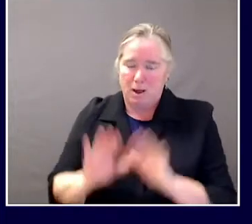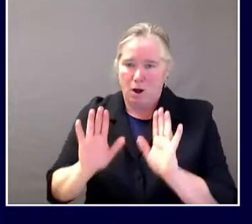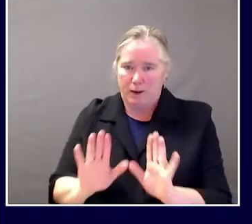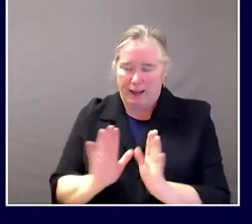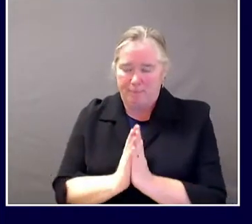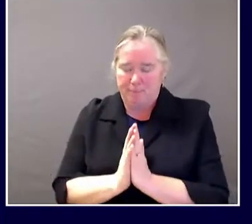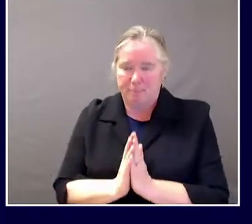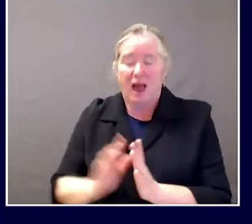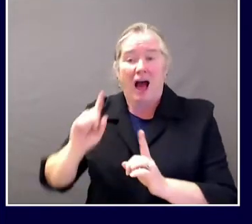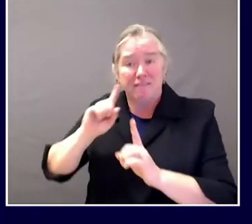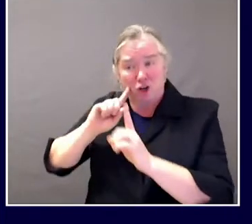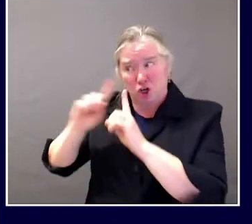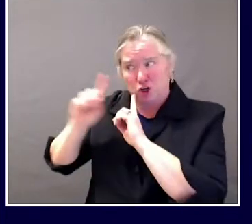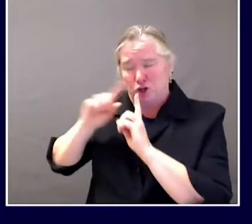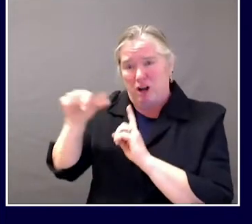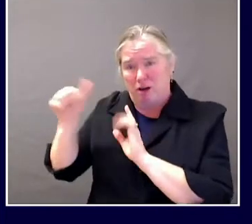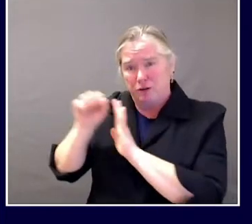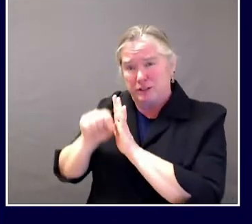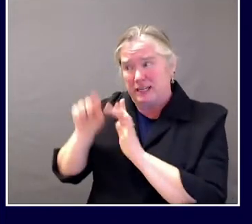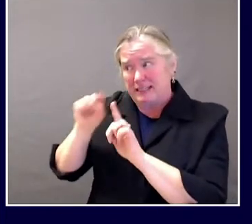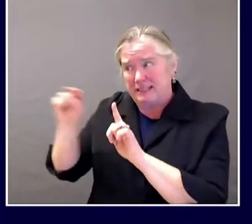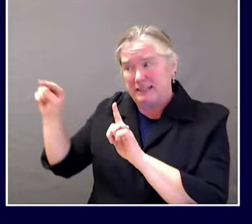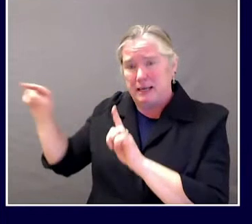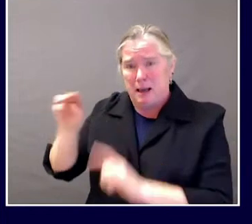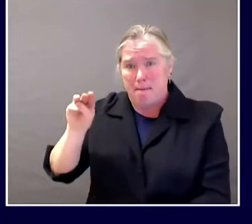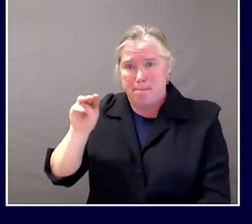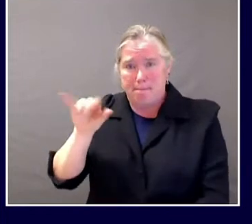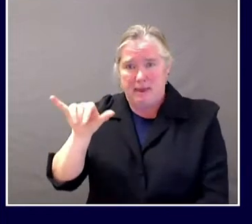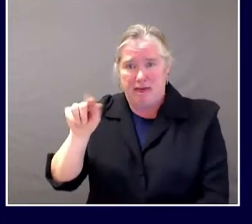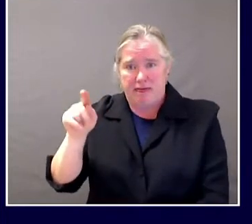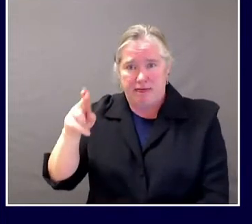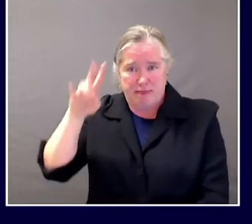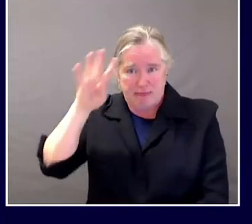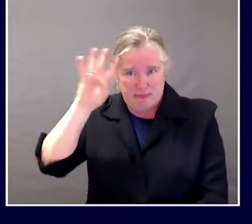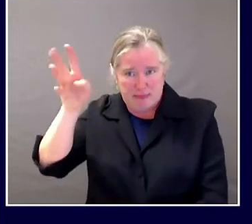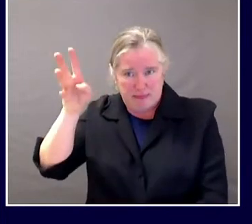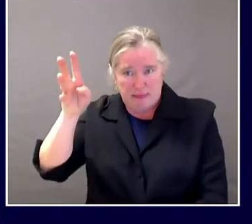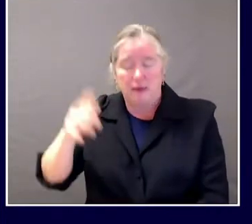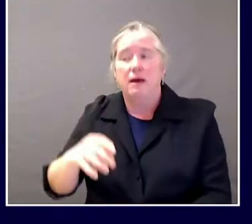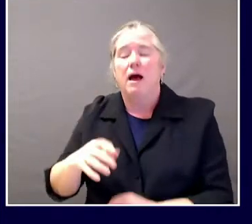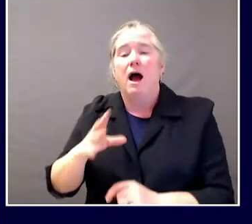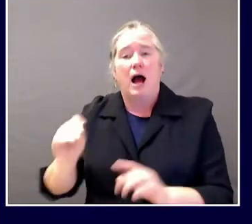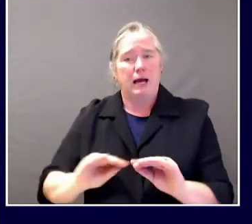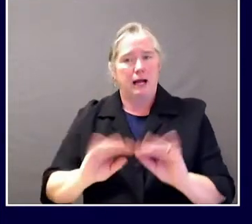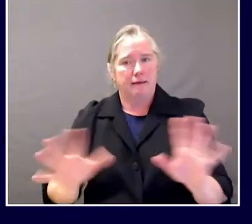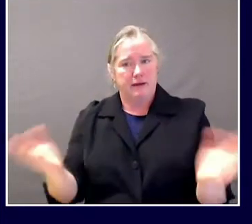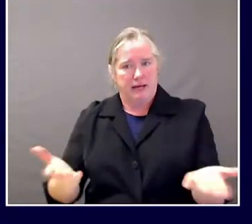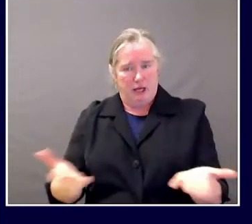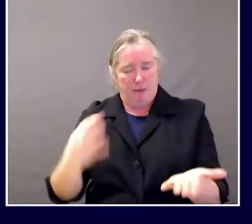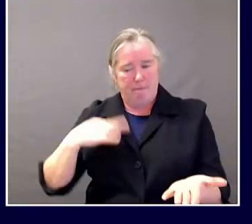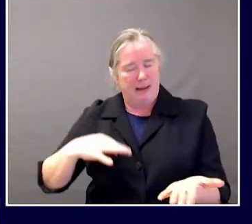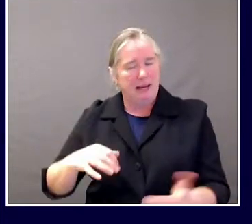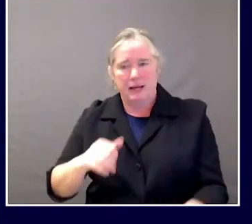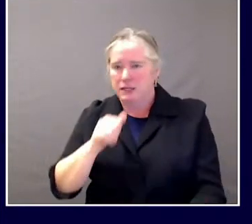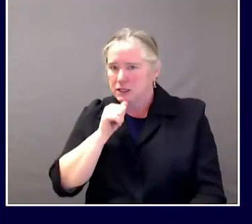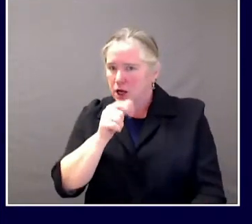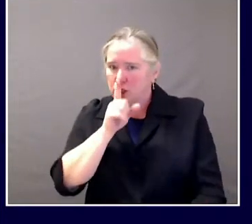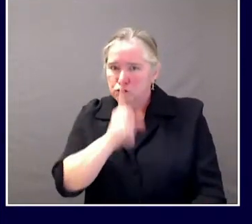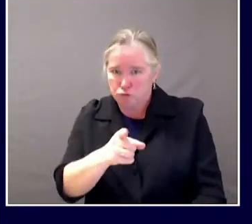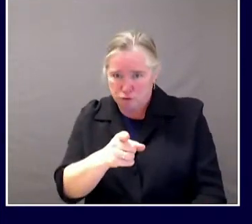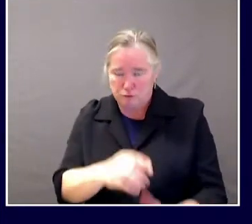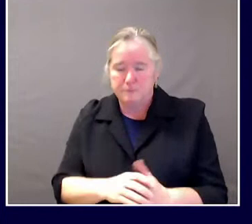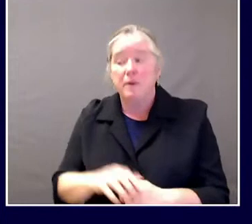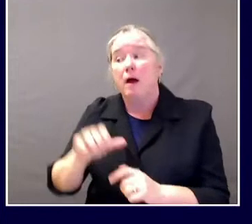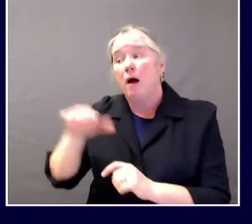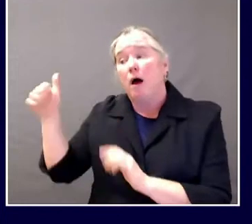that folks in Maine know that it is not the case here. There has been a myth that has come across in other states that